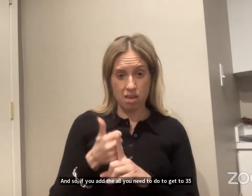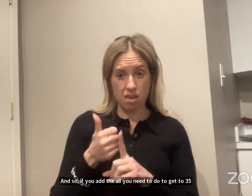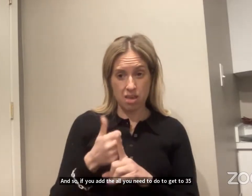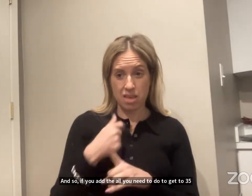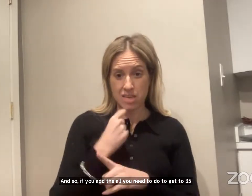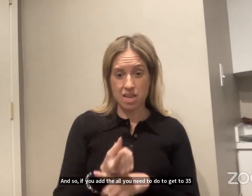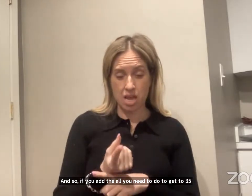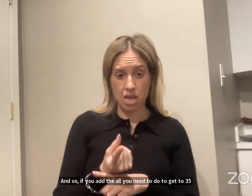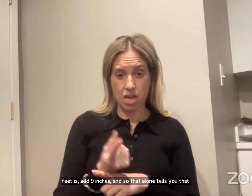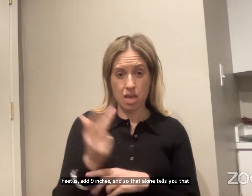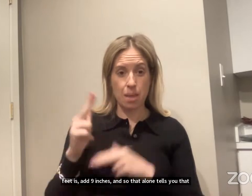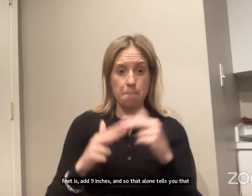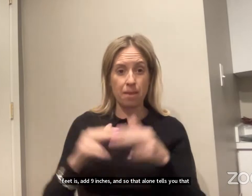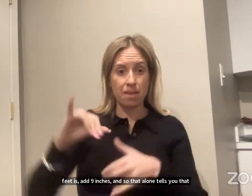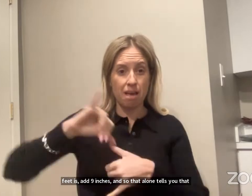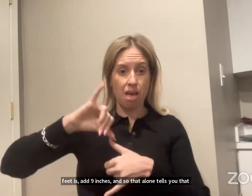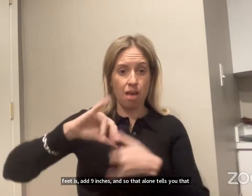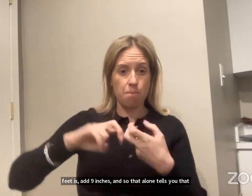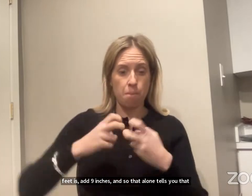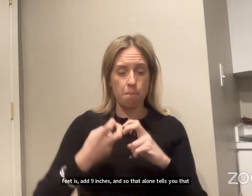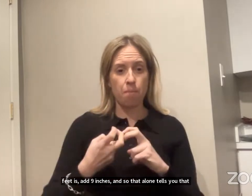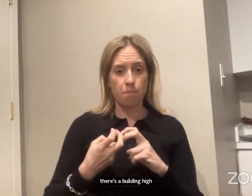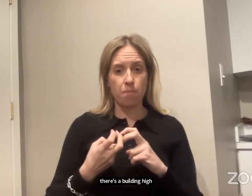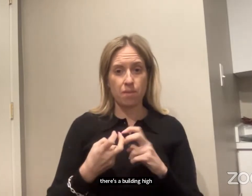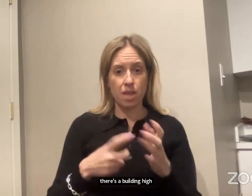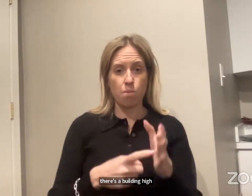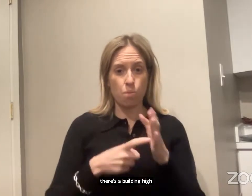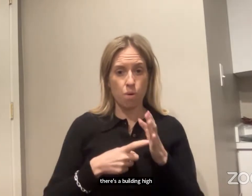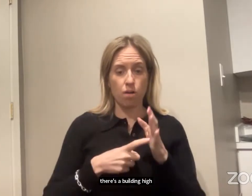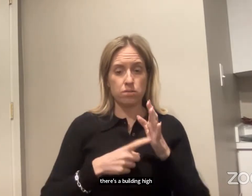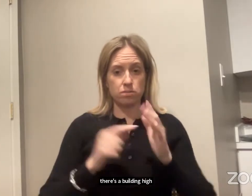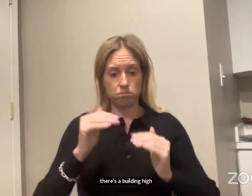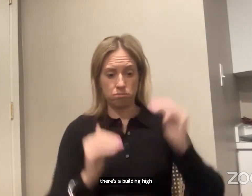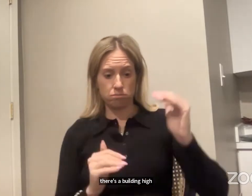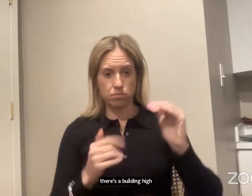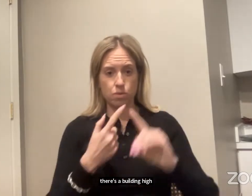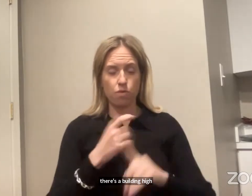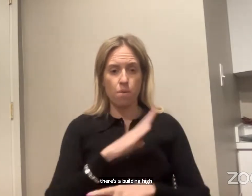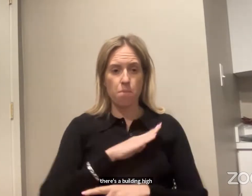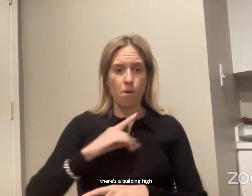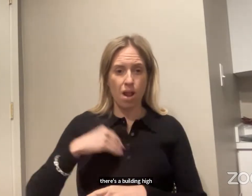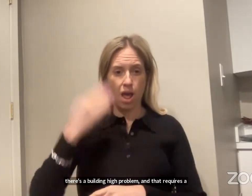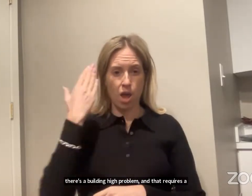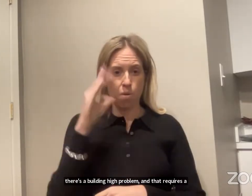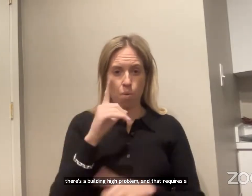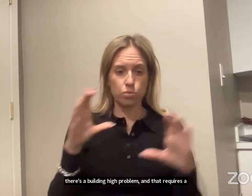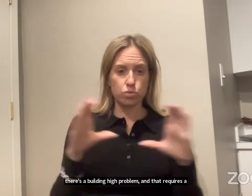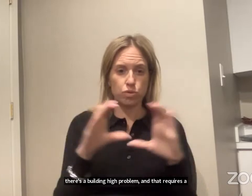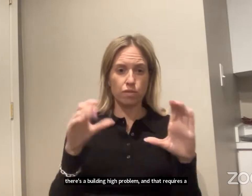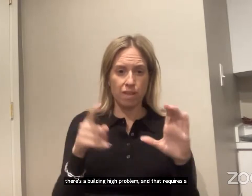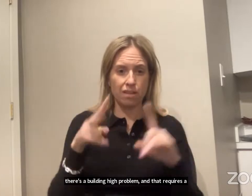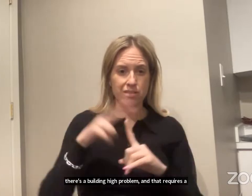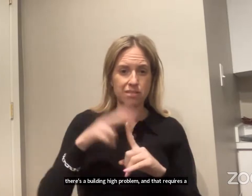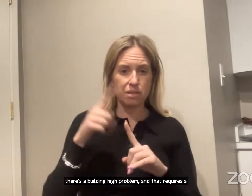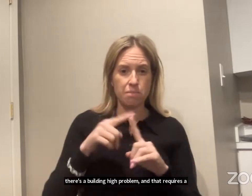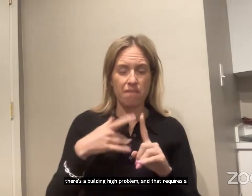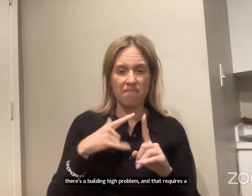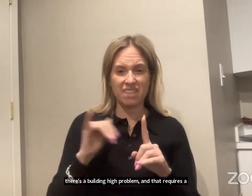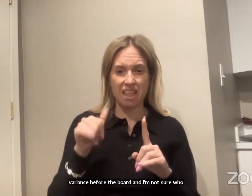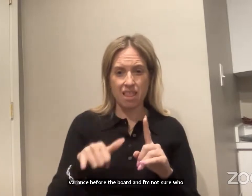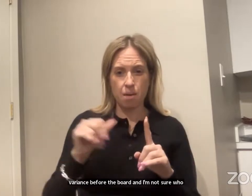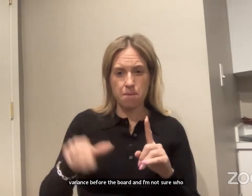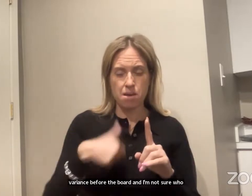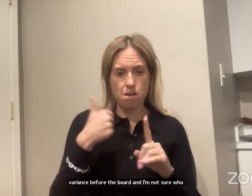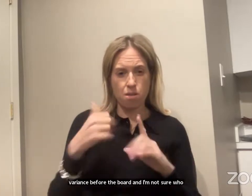there's a building height problem, and that requires a variance before the board. And I'm not sure who certified this application, but it seems to me that would have been